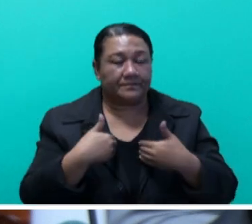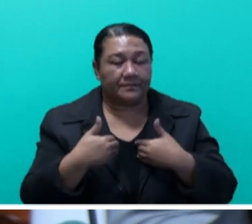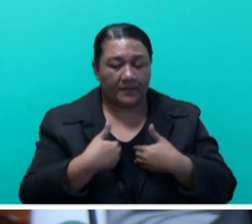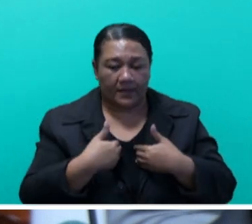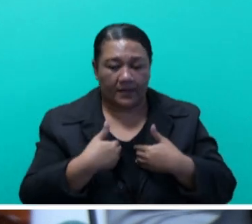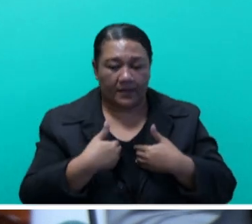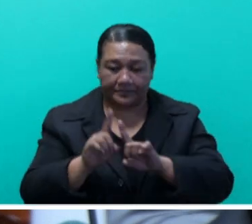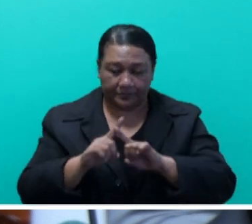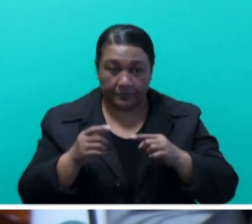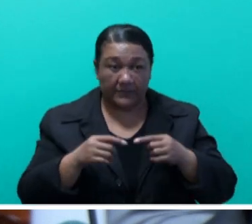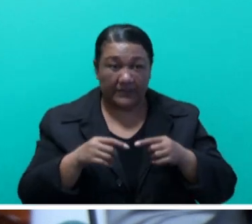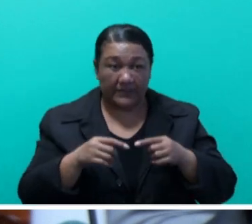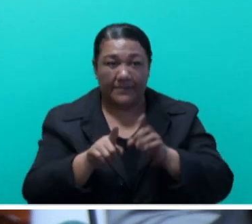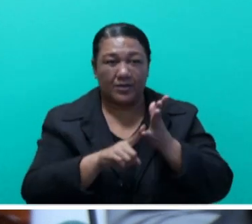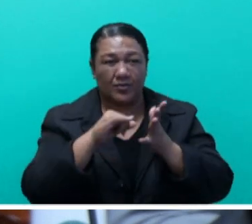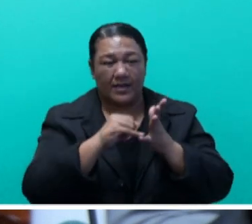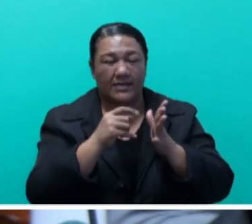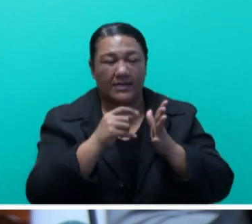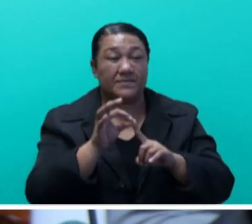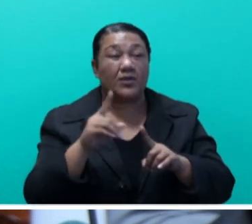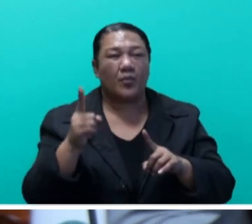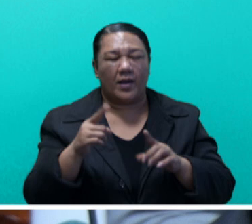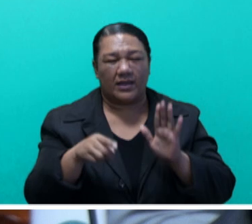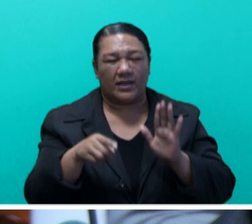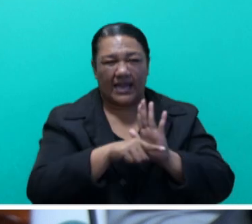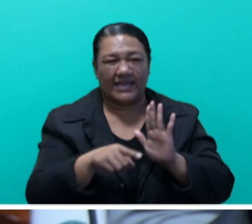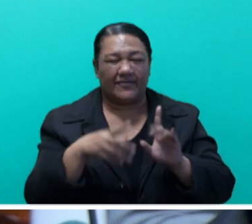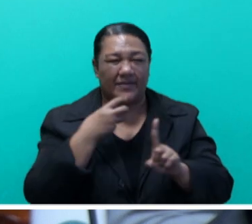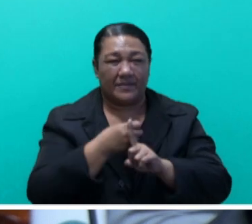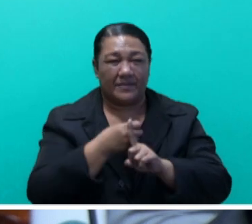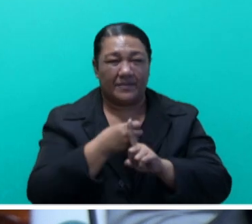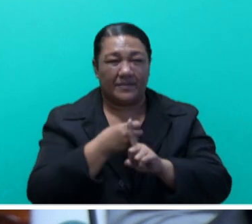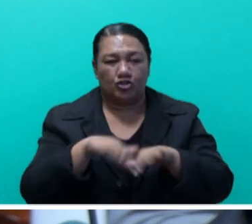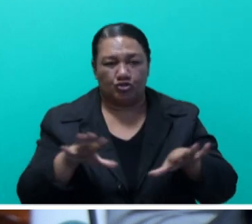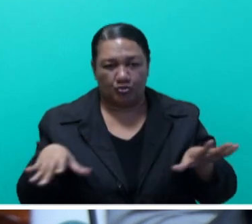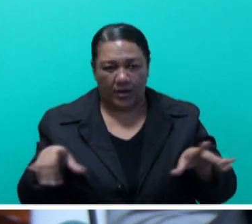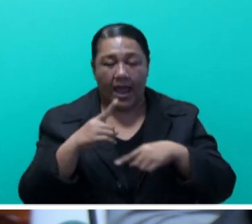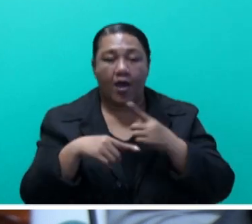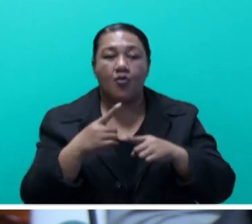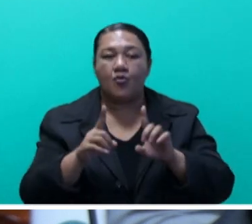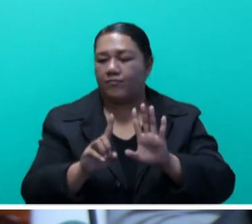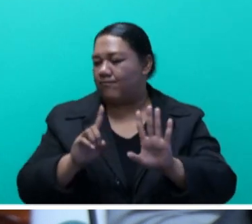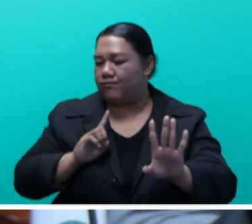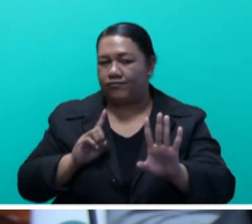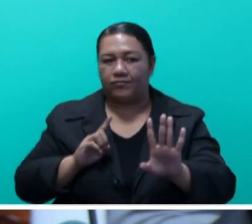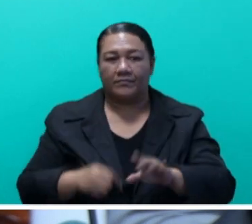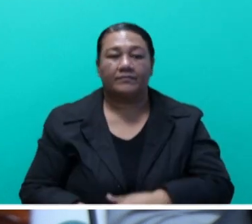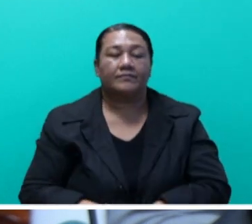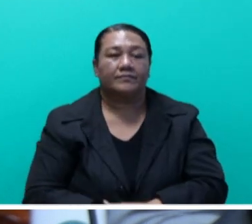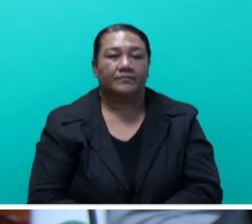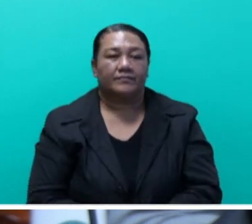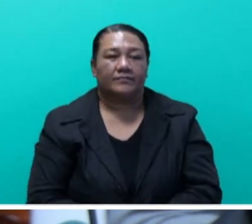as USP on the negative impact of the scheme on children that are left behind. Mr.